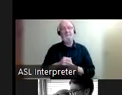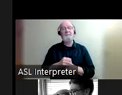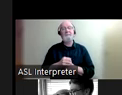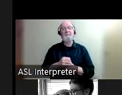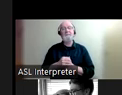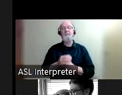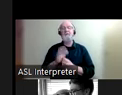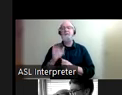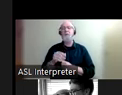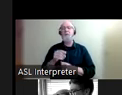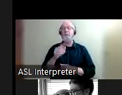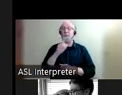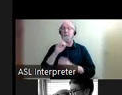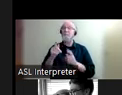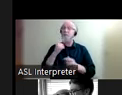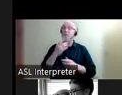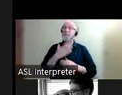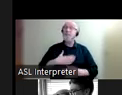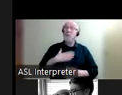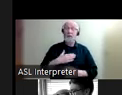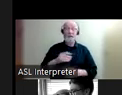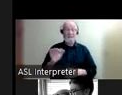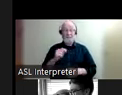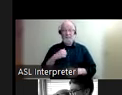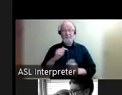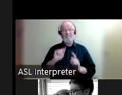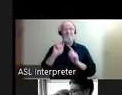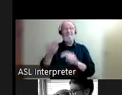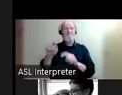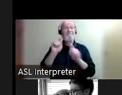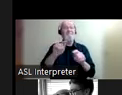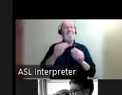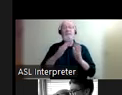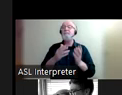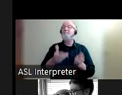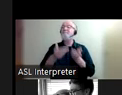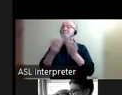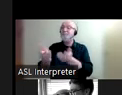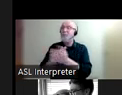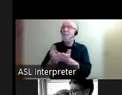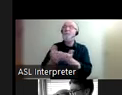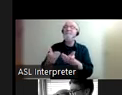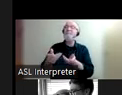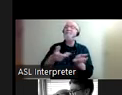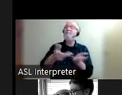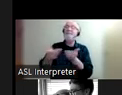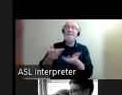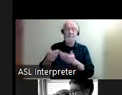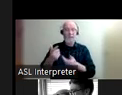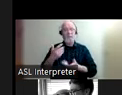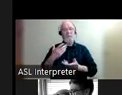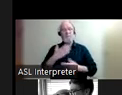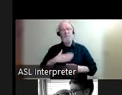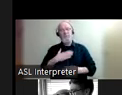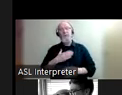Our patrons really enjoy it, and we enjoy going to them and giving them their library books and whatnot.